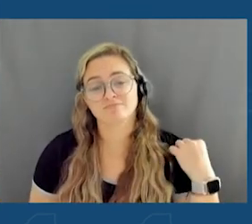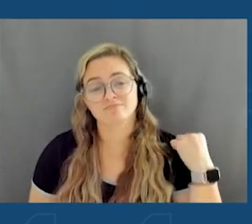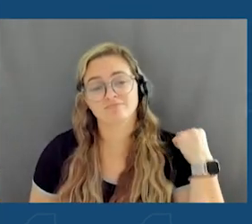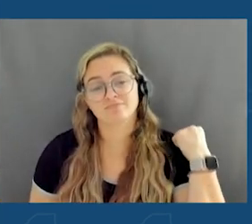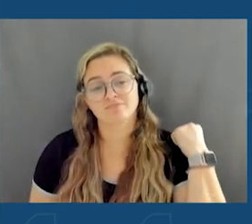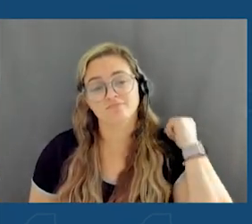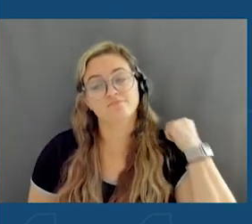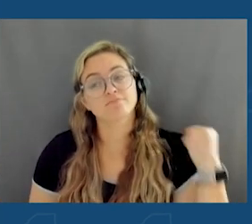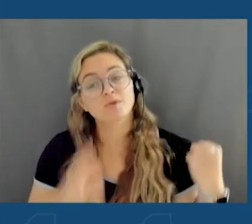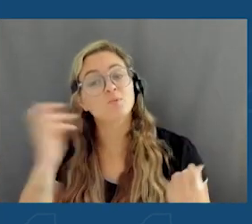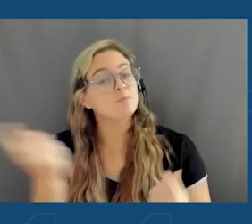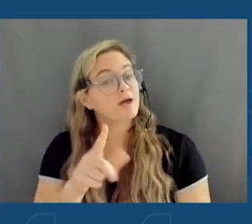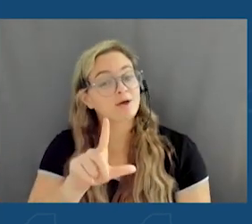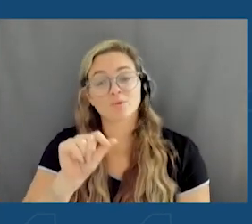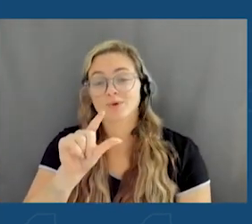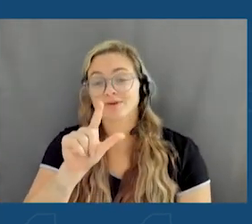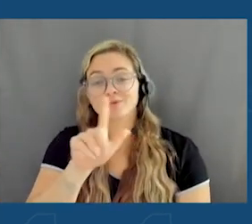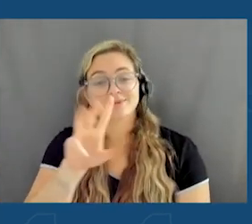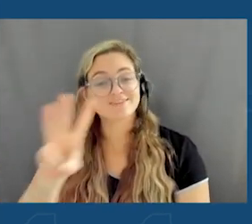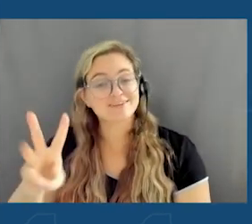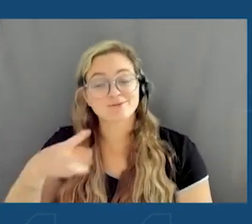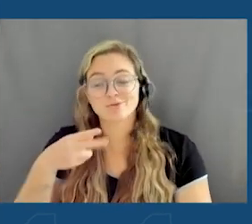back in 2026 to cut the ribbon.